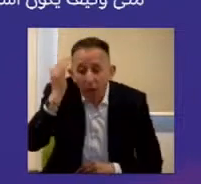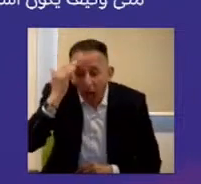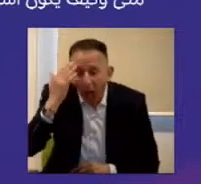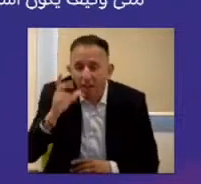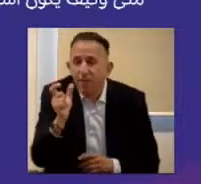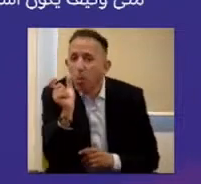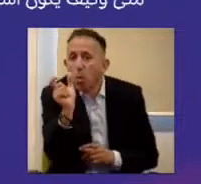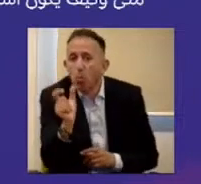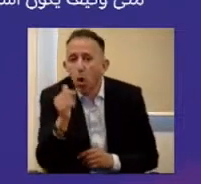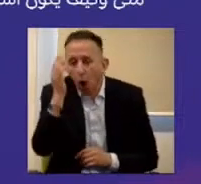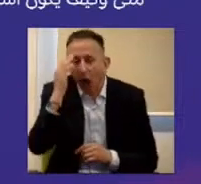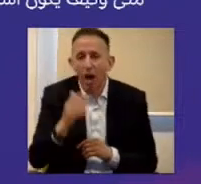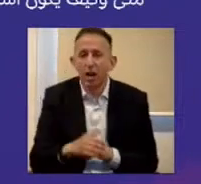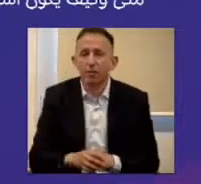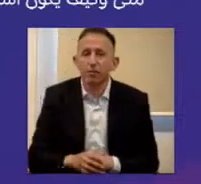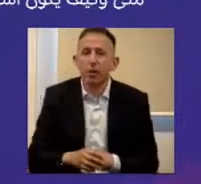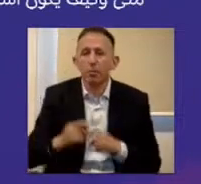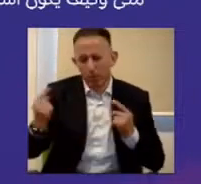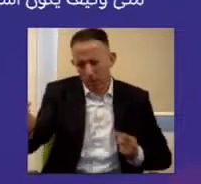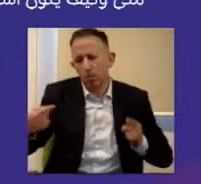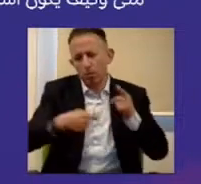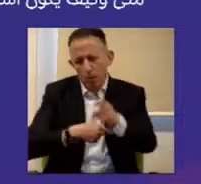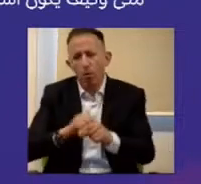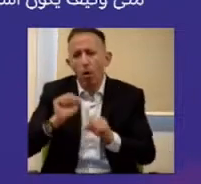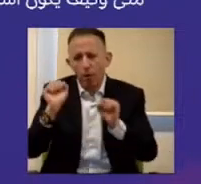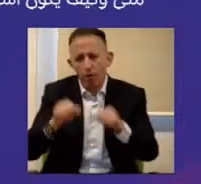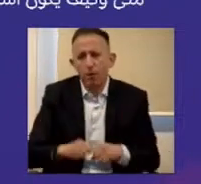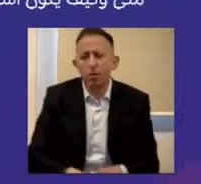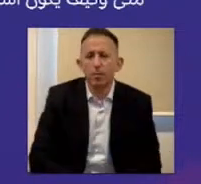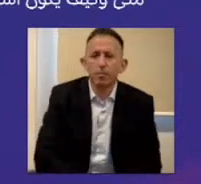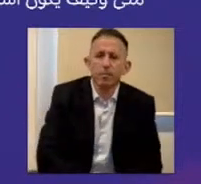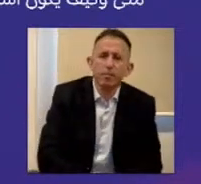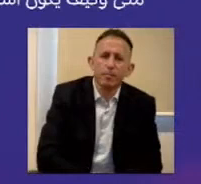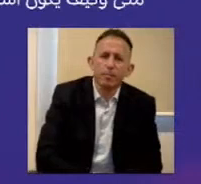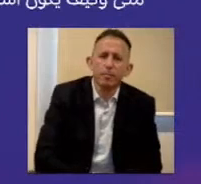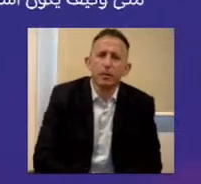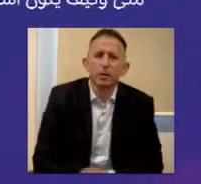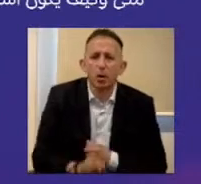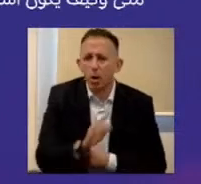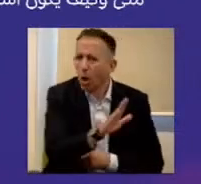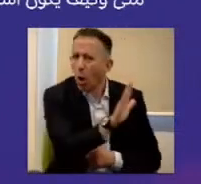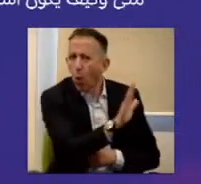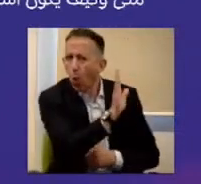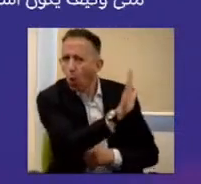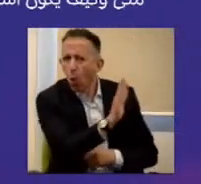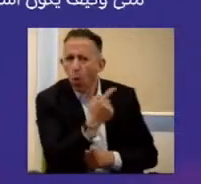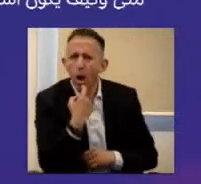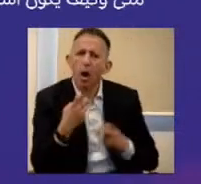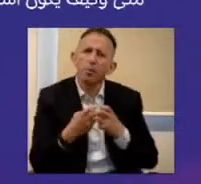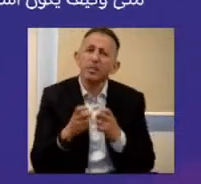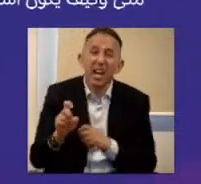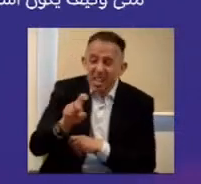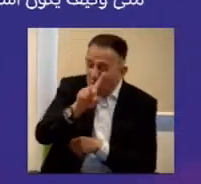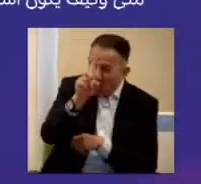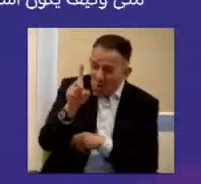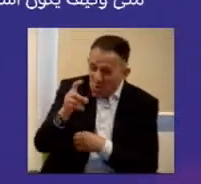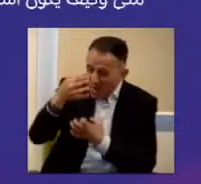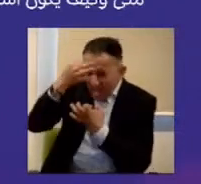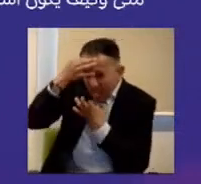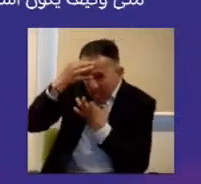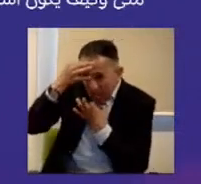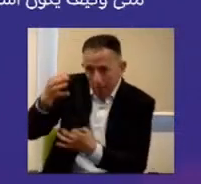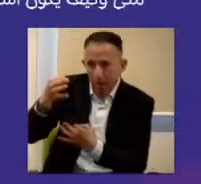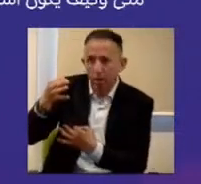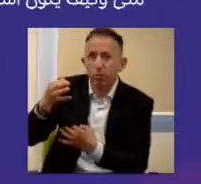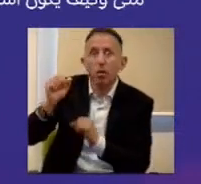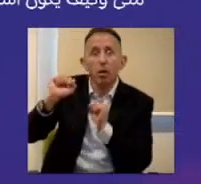That is, with two questions, you can guess what's the next letter. The entropy of the word is just 11 bits. With 11 questions, you can guess what's